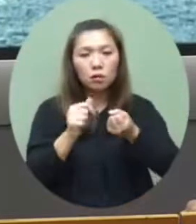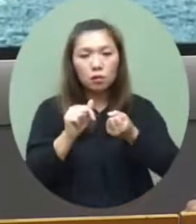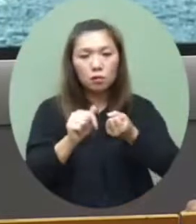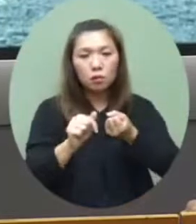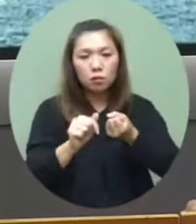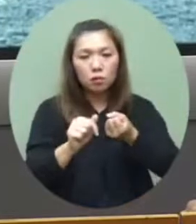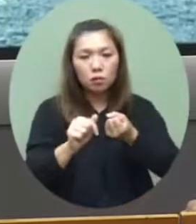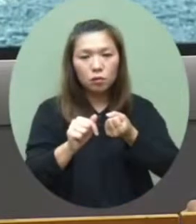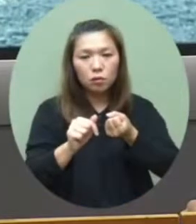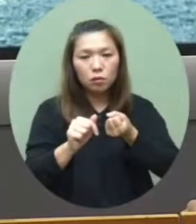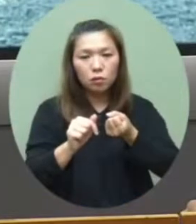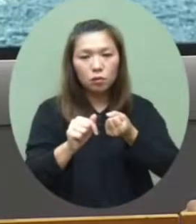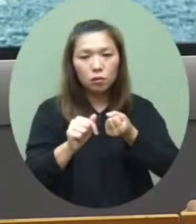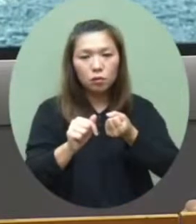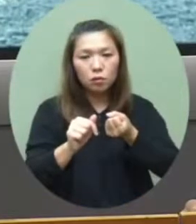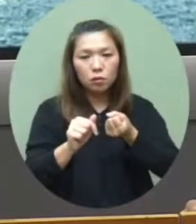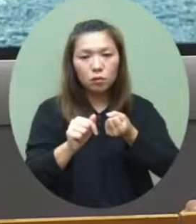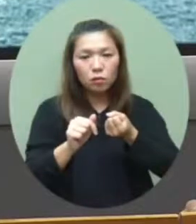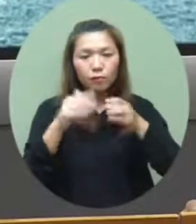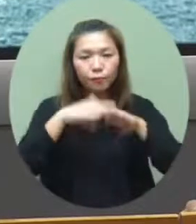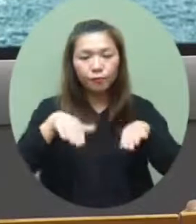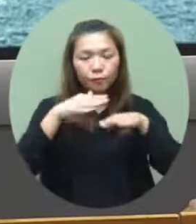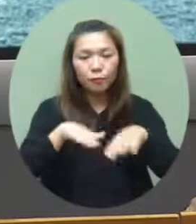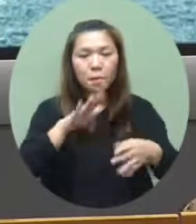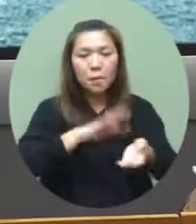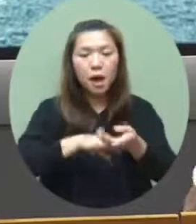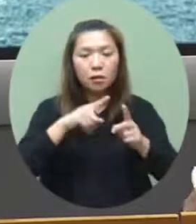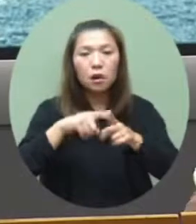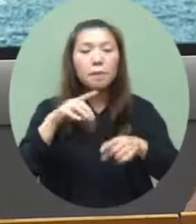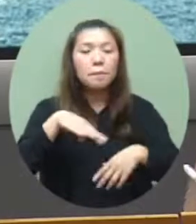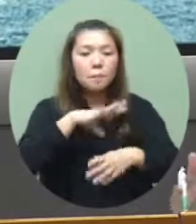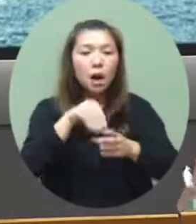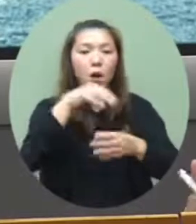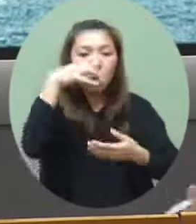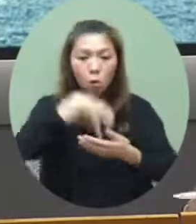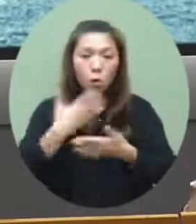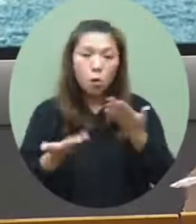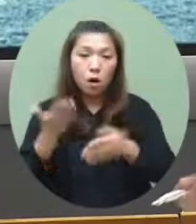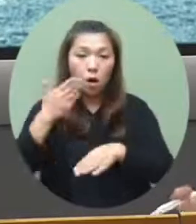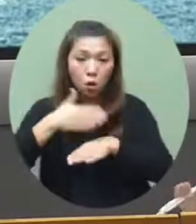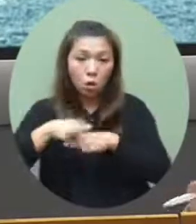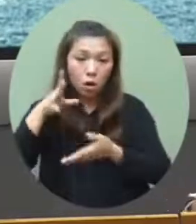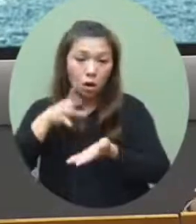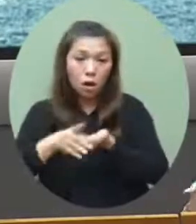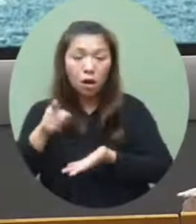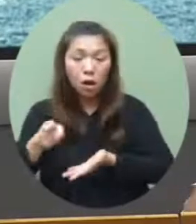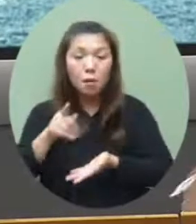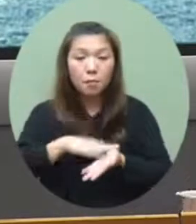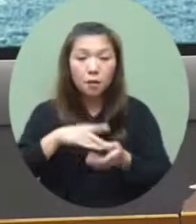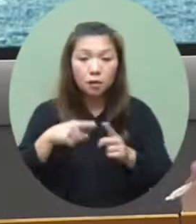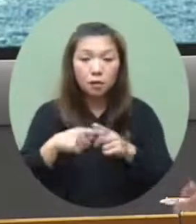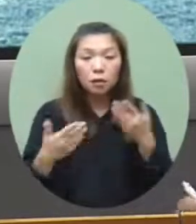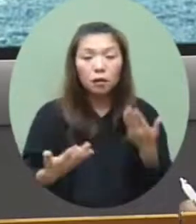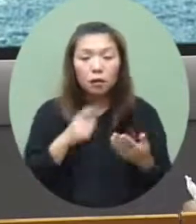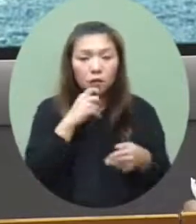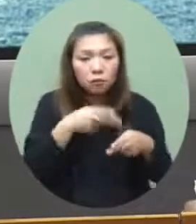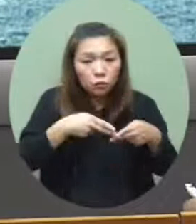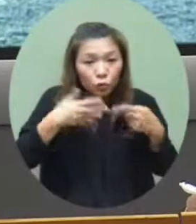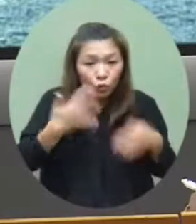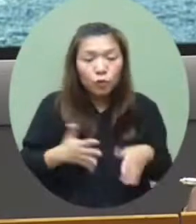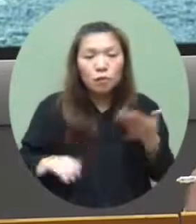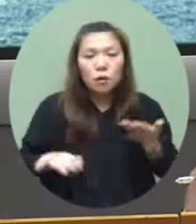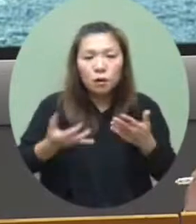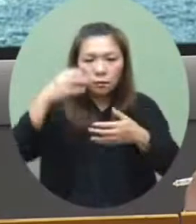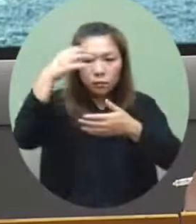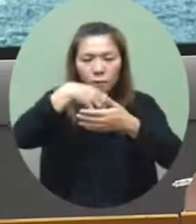providing 364 beds at this moment for patients from the medical or surgical wards in